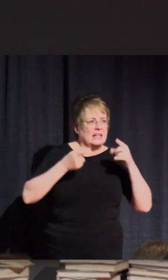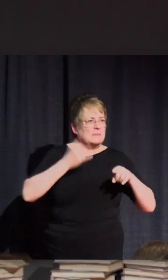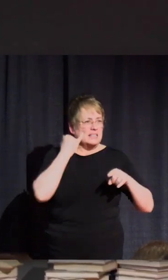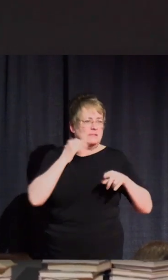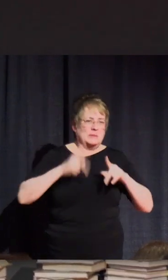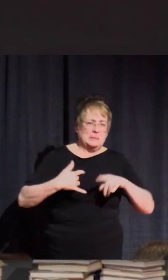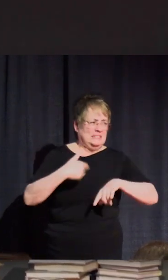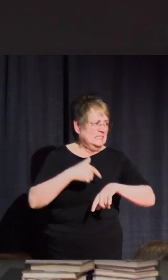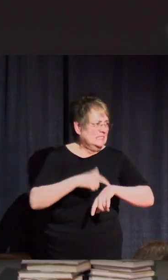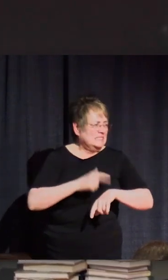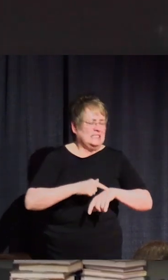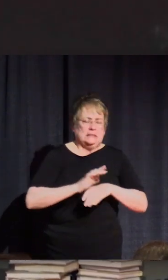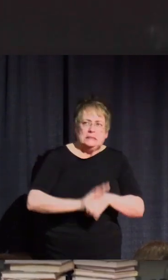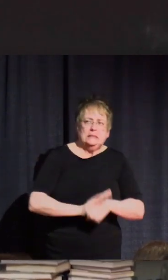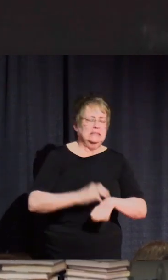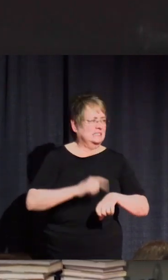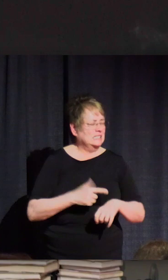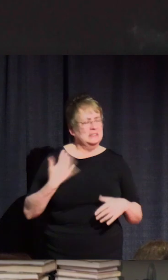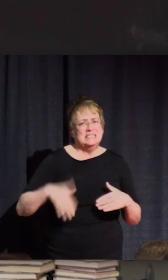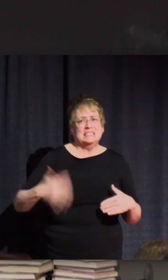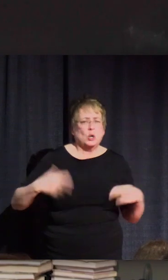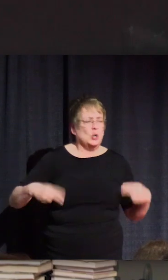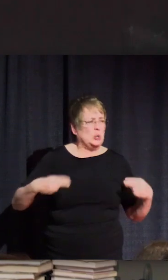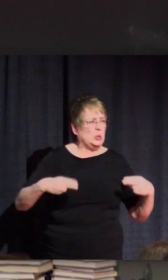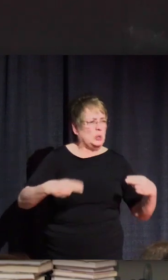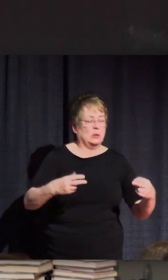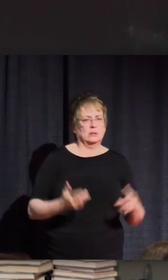were under time pressure for a consistent amount of time.